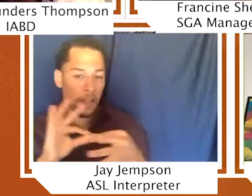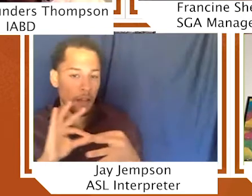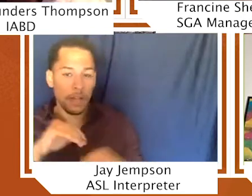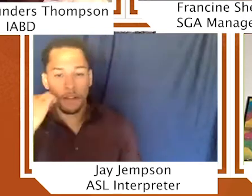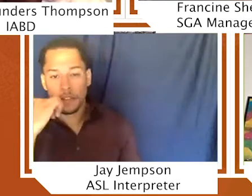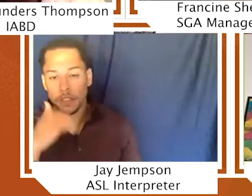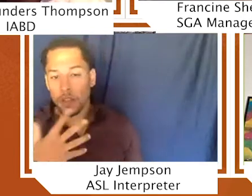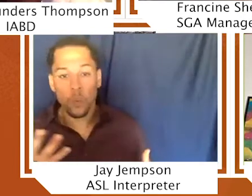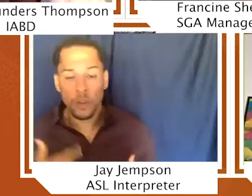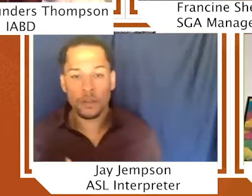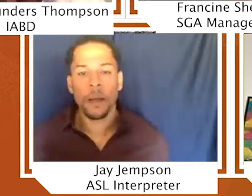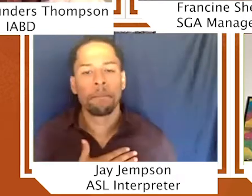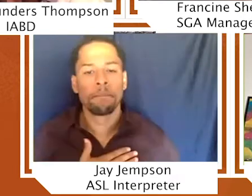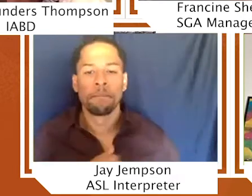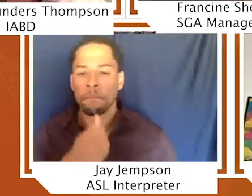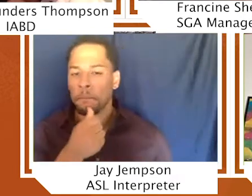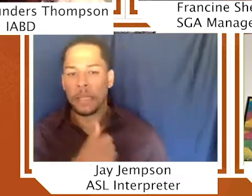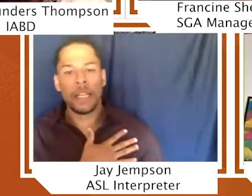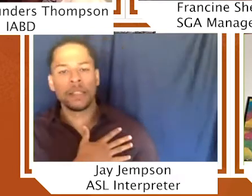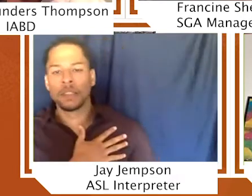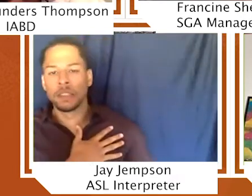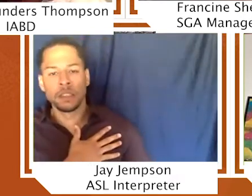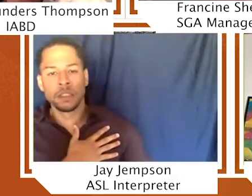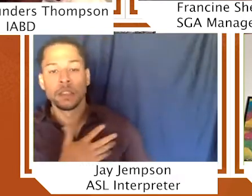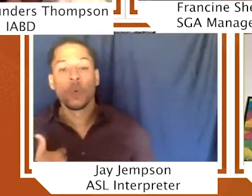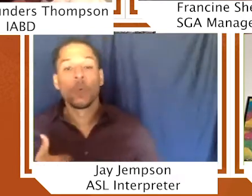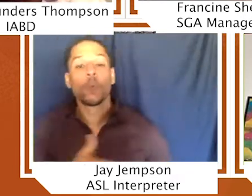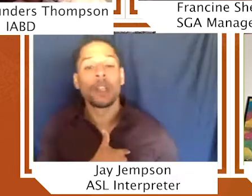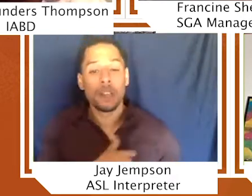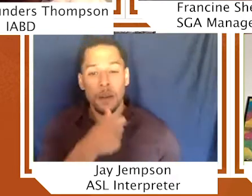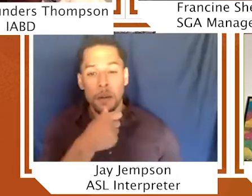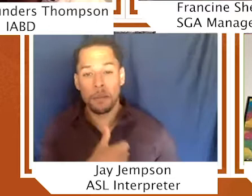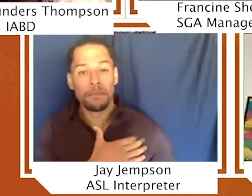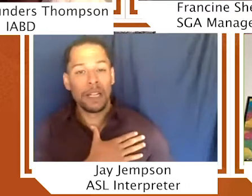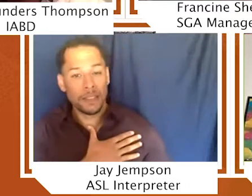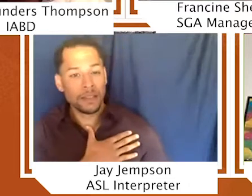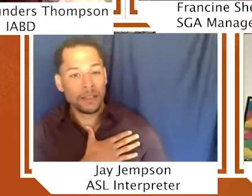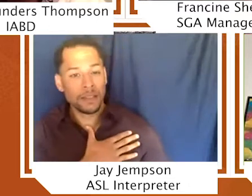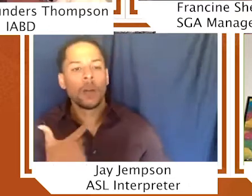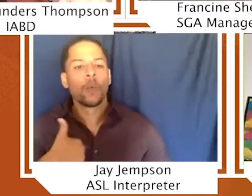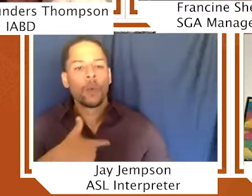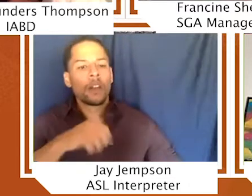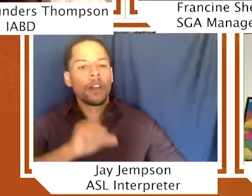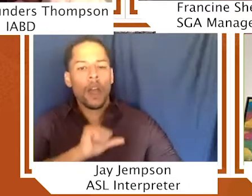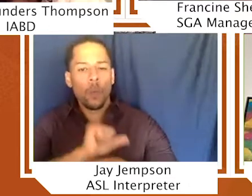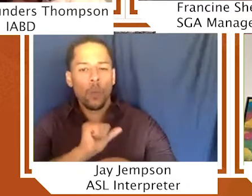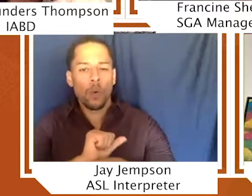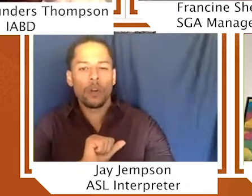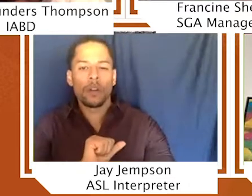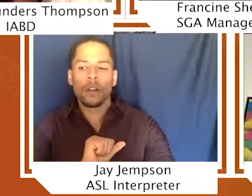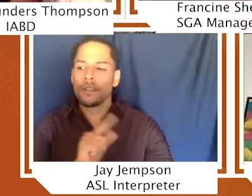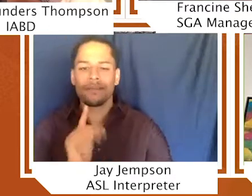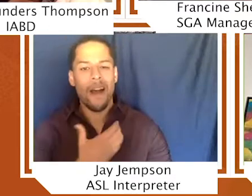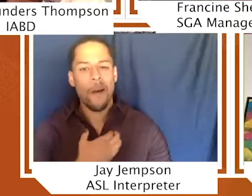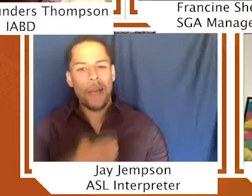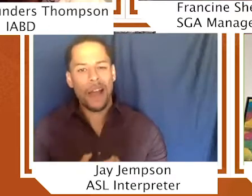blessed. We are so blessed to be working in a field and doing what we love to do. Go to work every